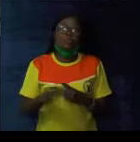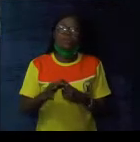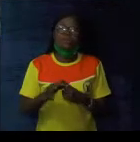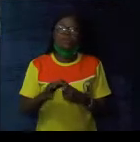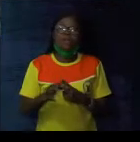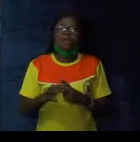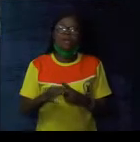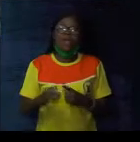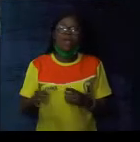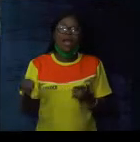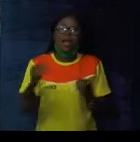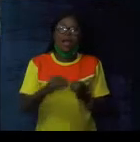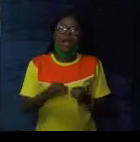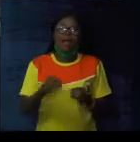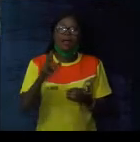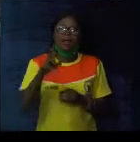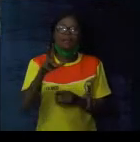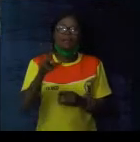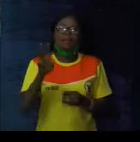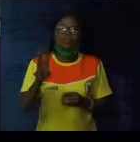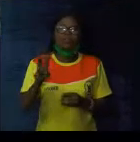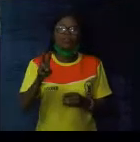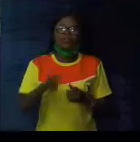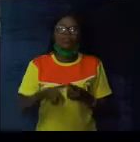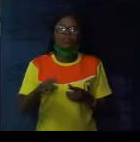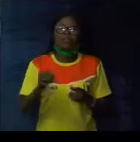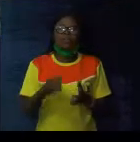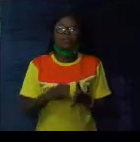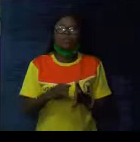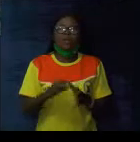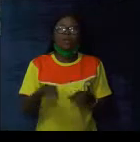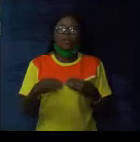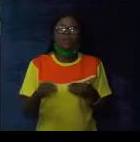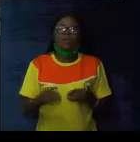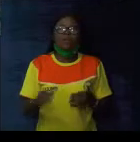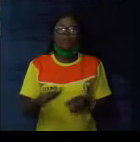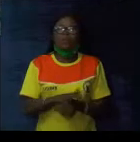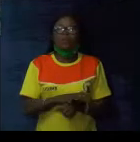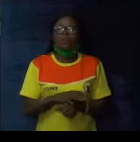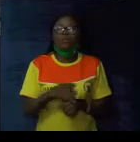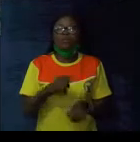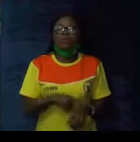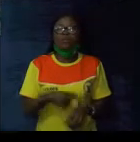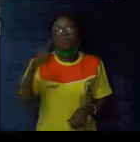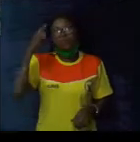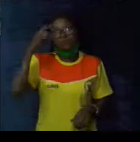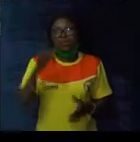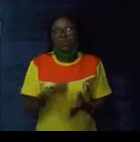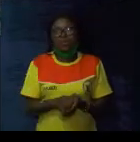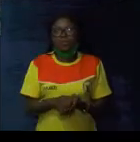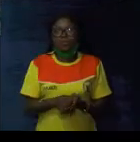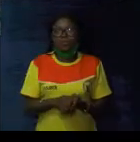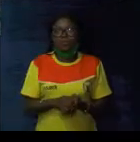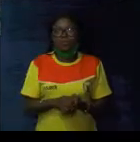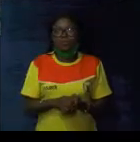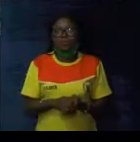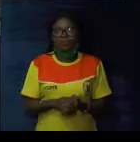up by 9/5, add 32 to it. That's all there is to it. I'll give you enough time for